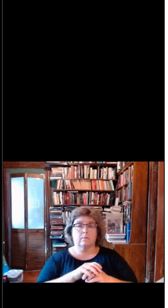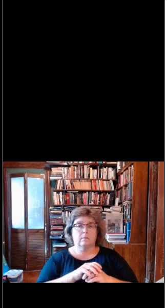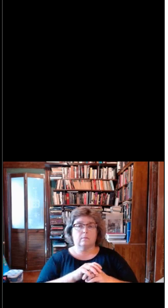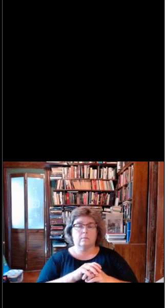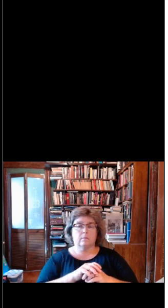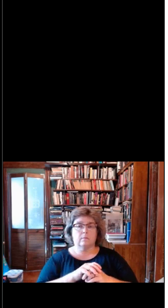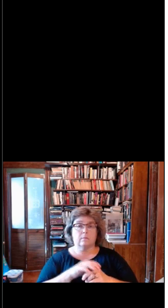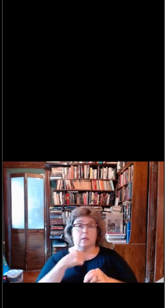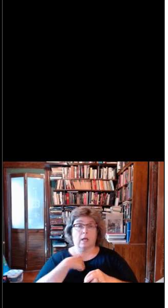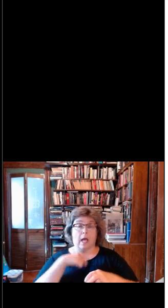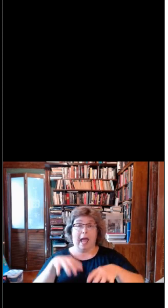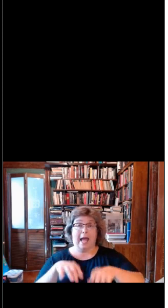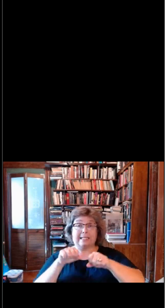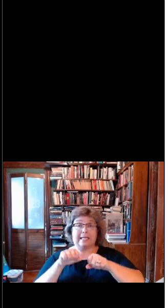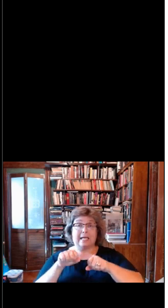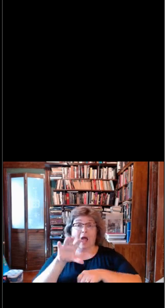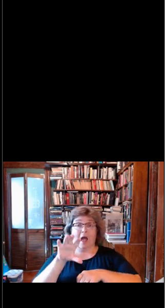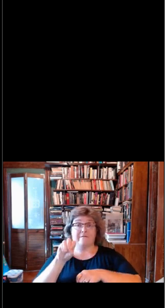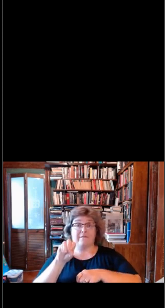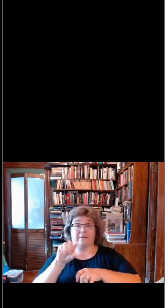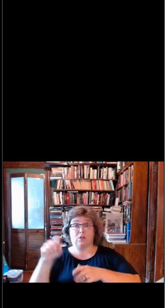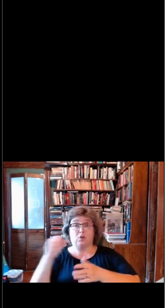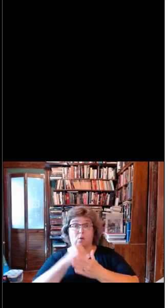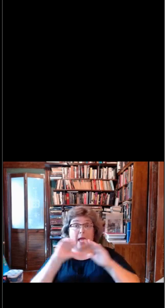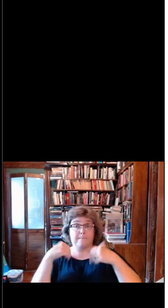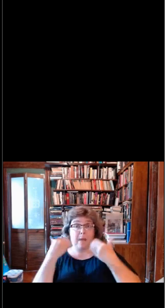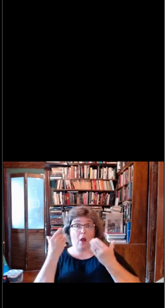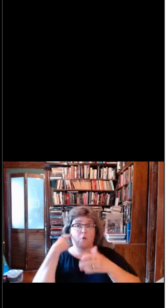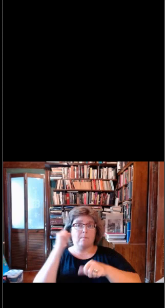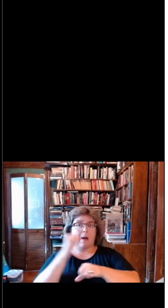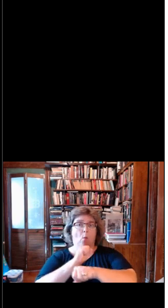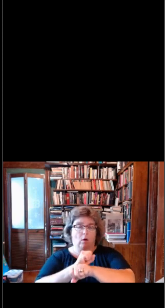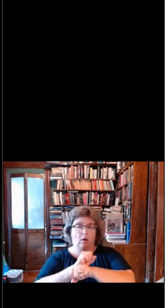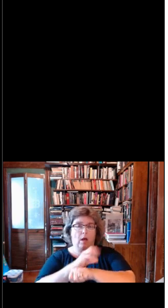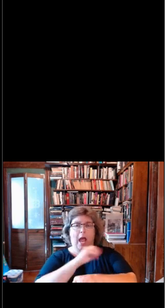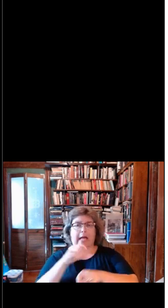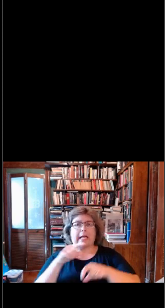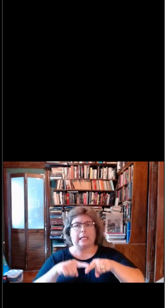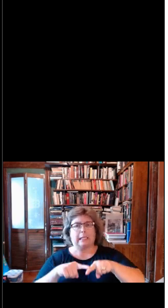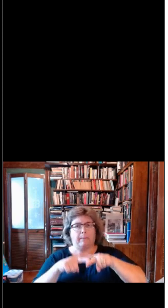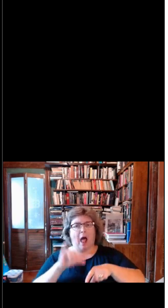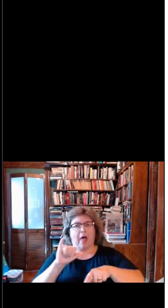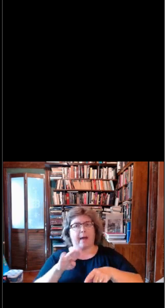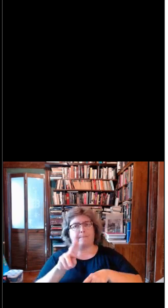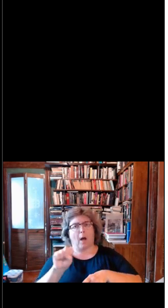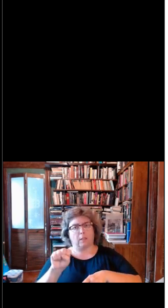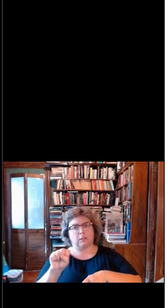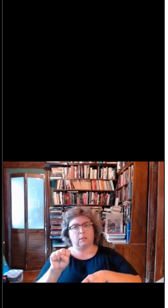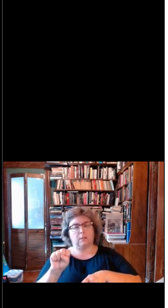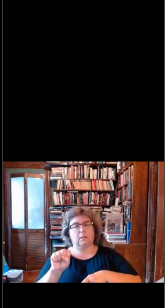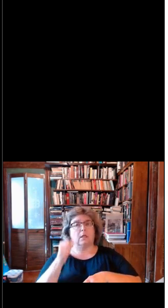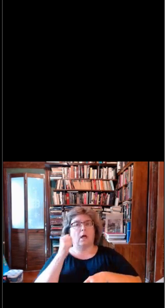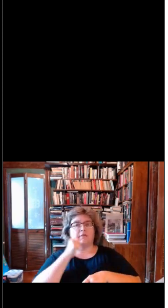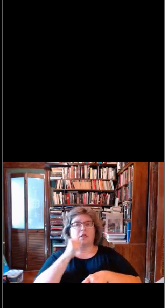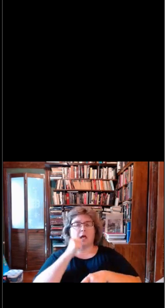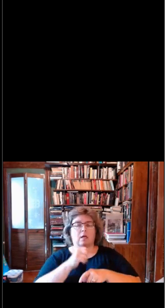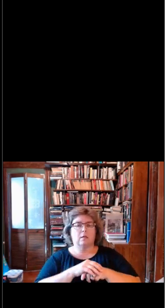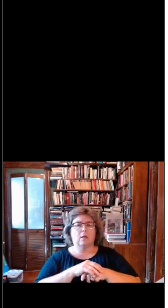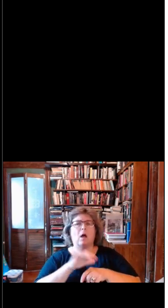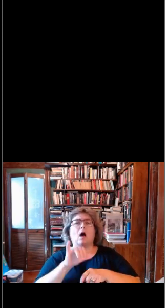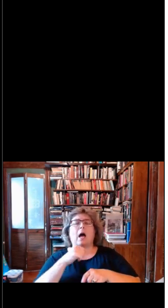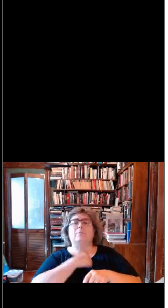Here. I take the 50 to St. Mary's for my work, and I depend on it daily. Jason,